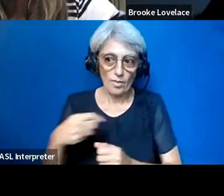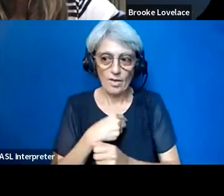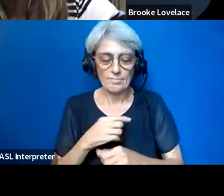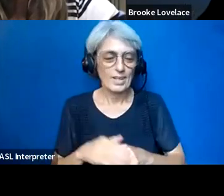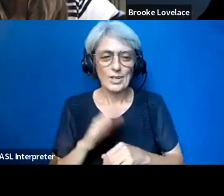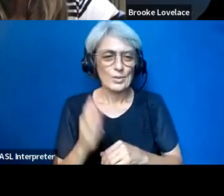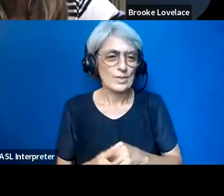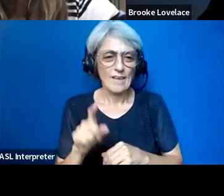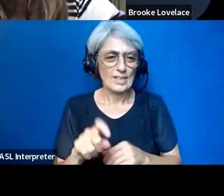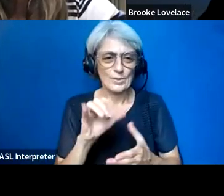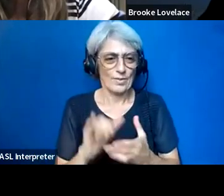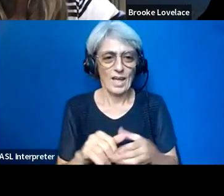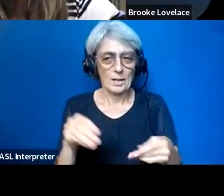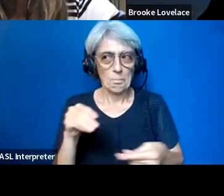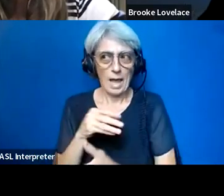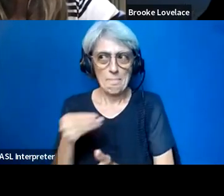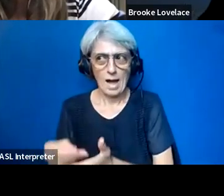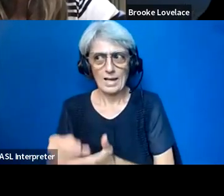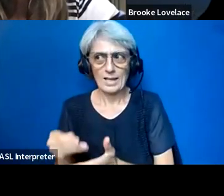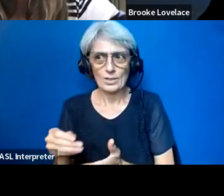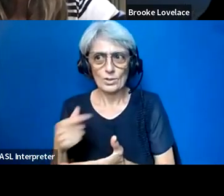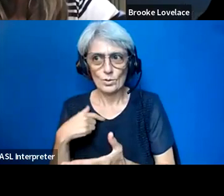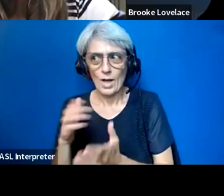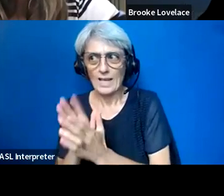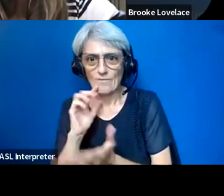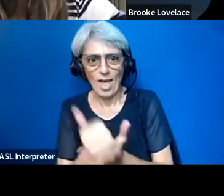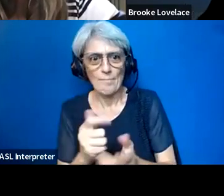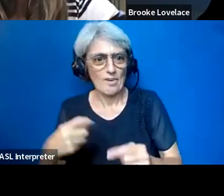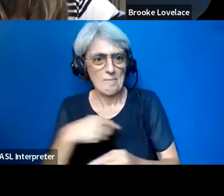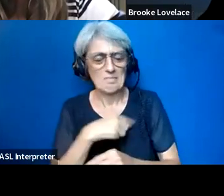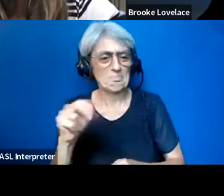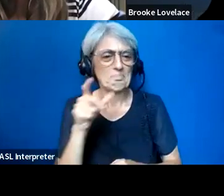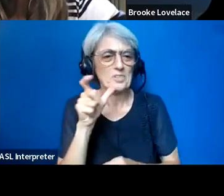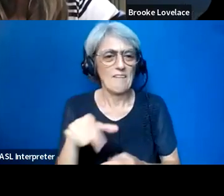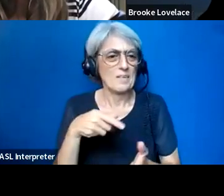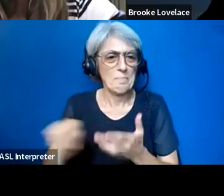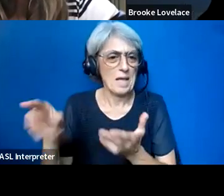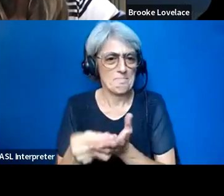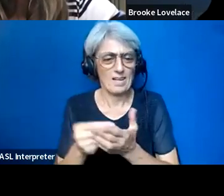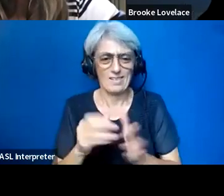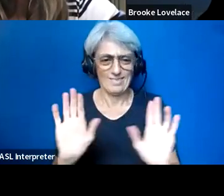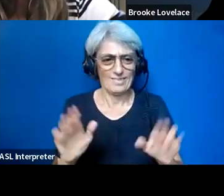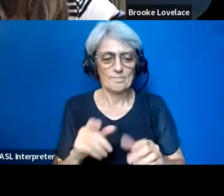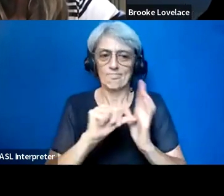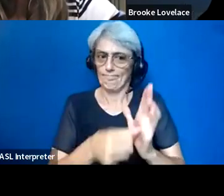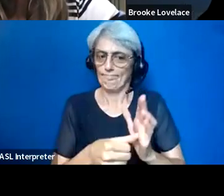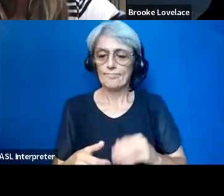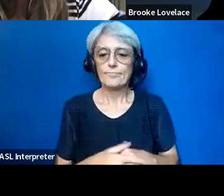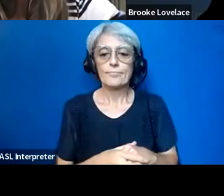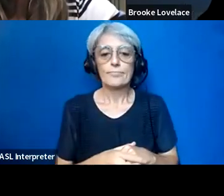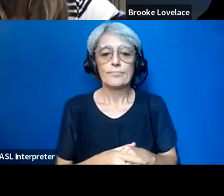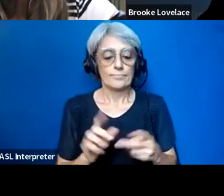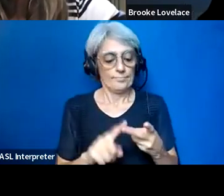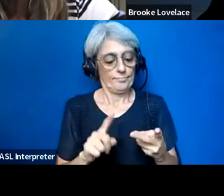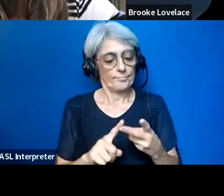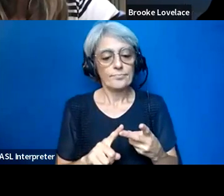need to pay someone money to have us help you. So I just want to make sure I really emphasize that. And then the second part of what we do is we